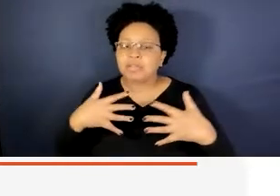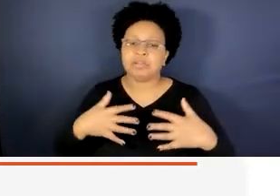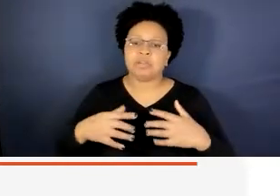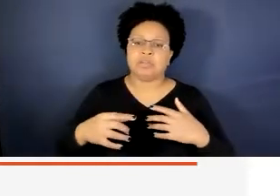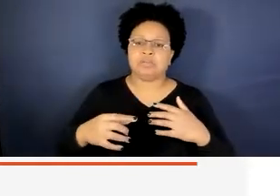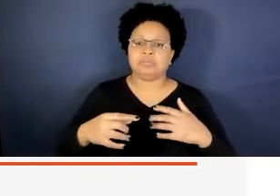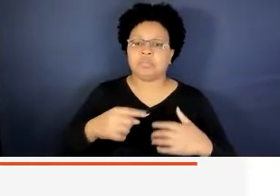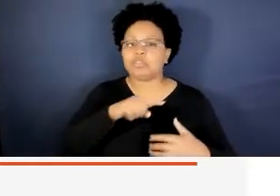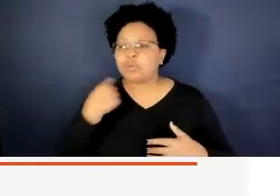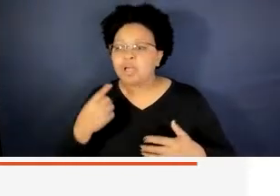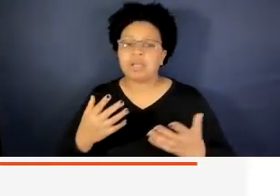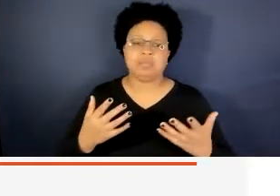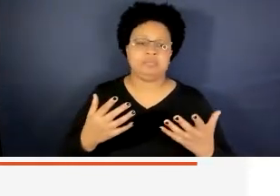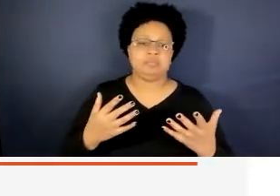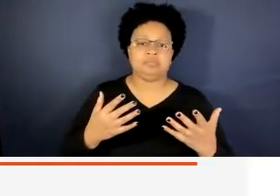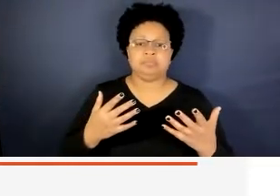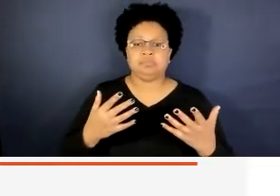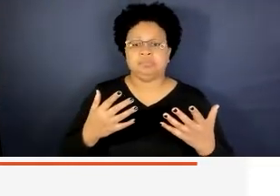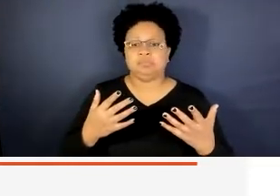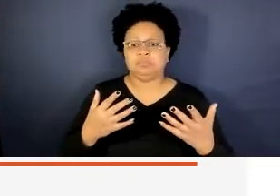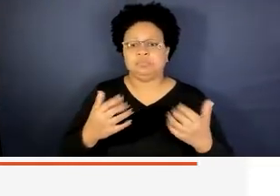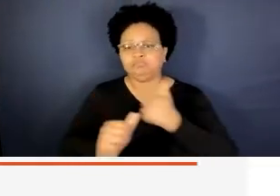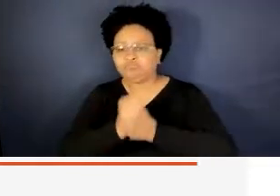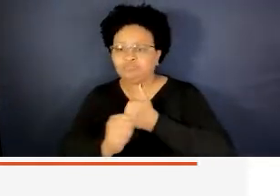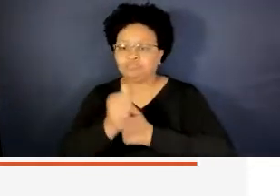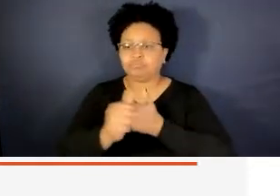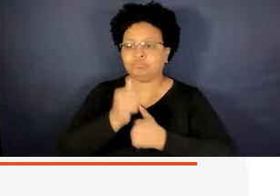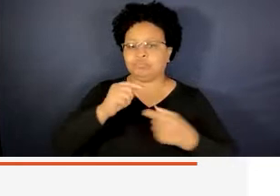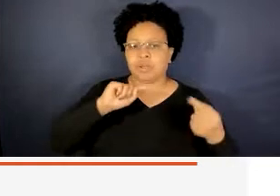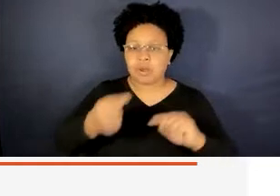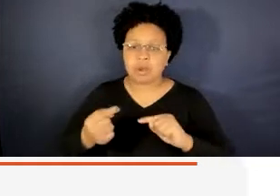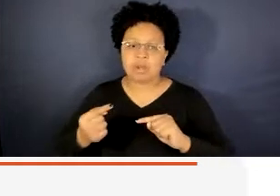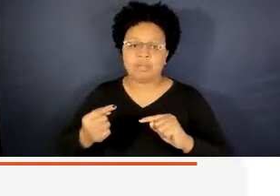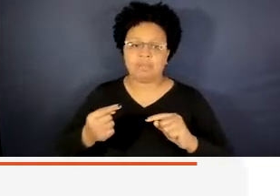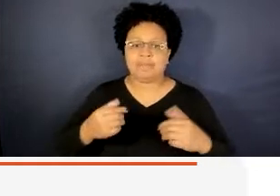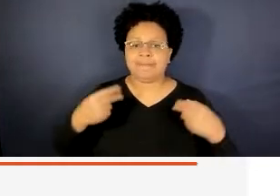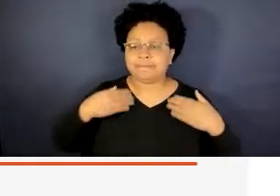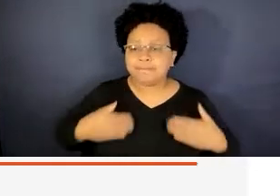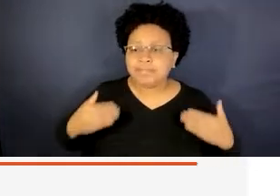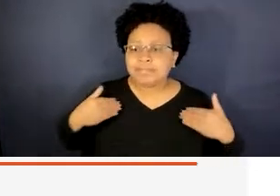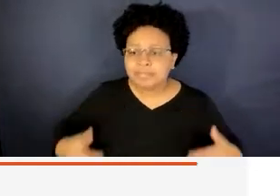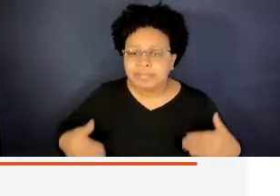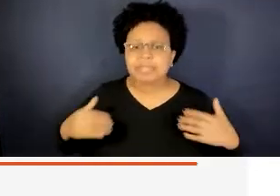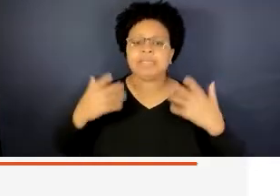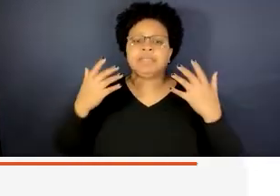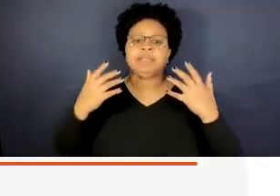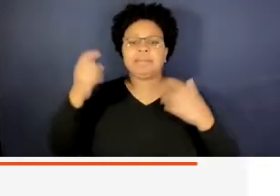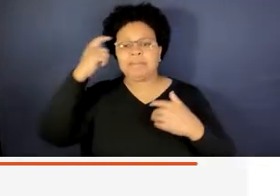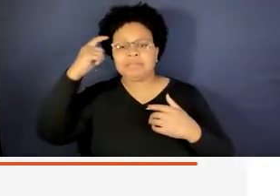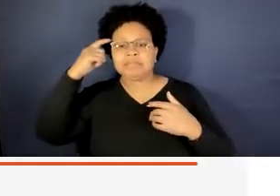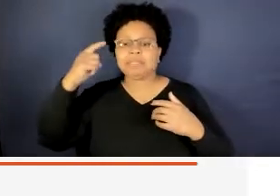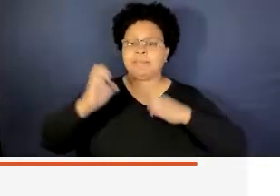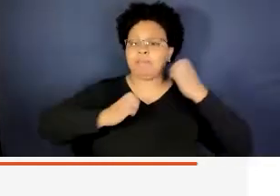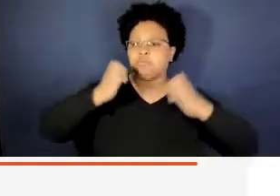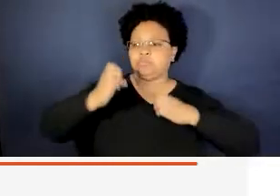can impact us physically, mentally, emotionally, or sexually. So in a nutshell, I define trauma as two things. Number one,